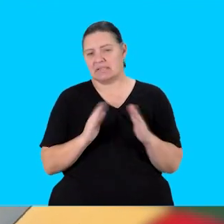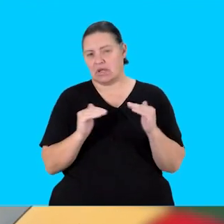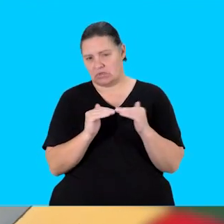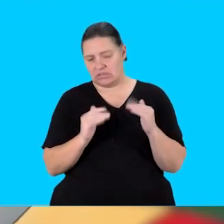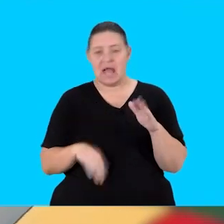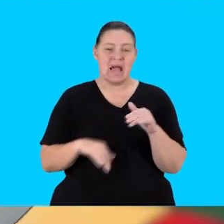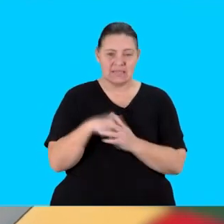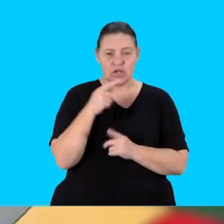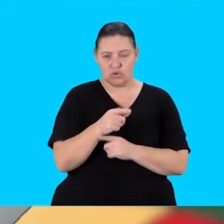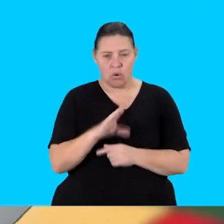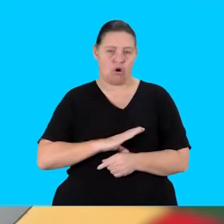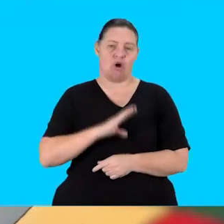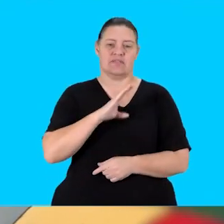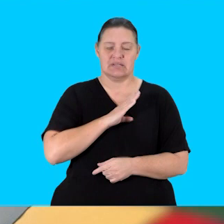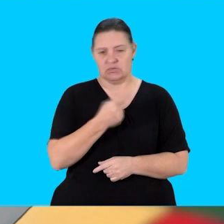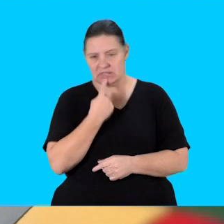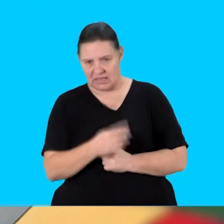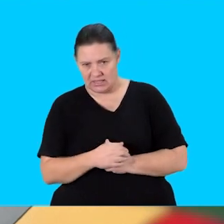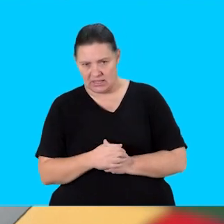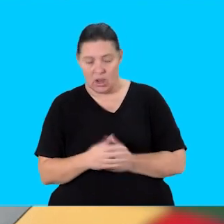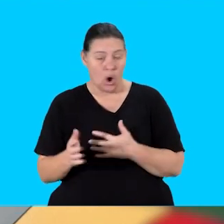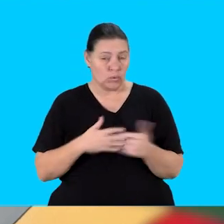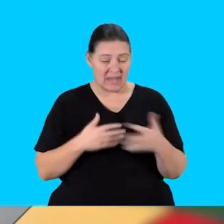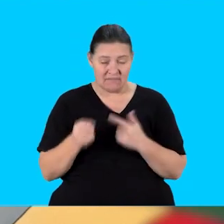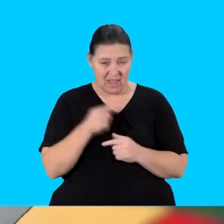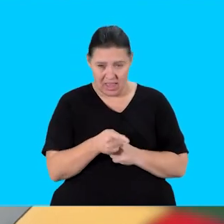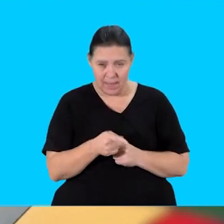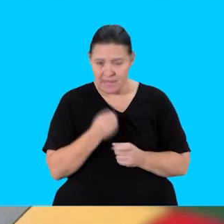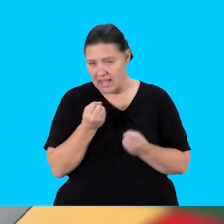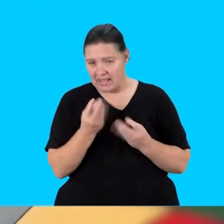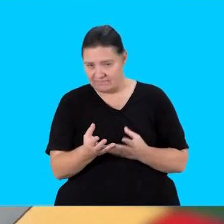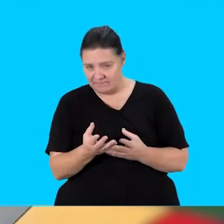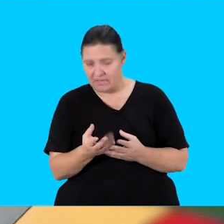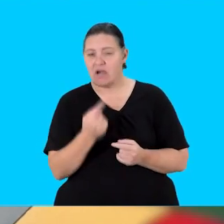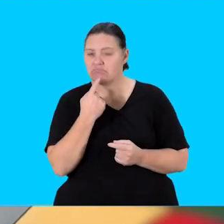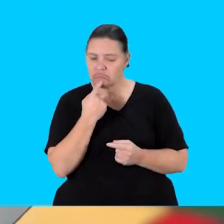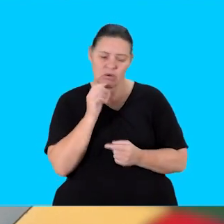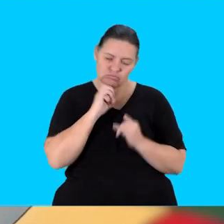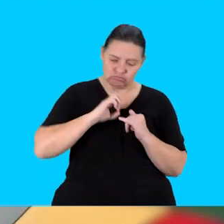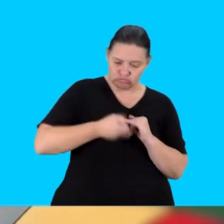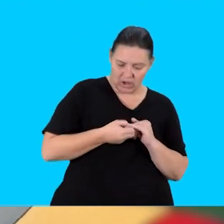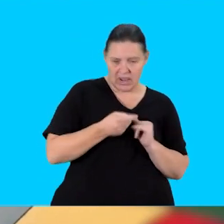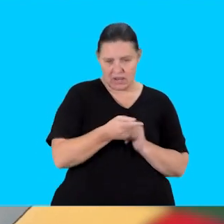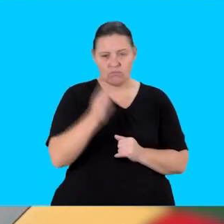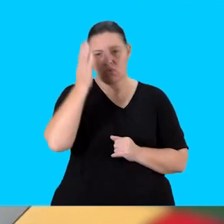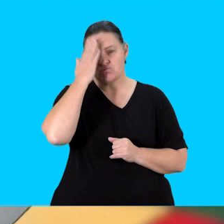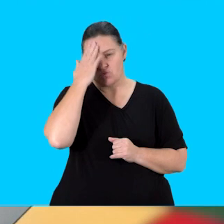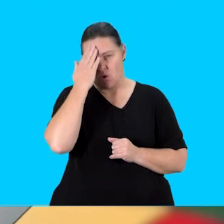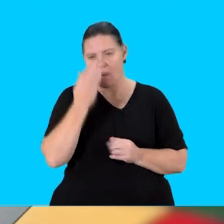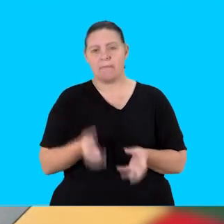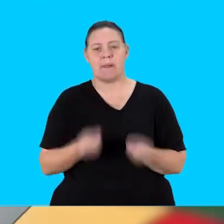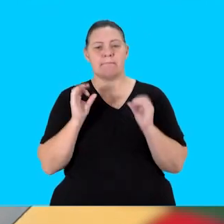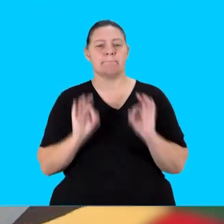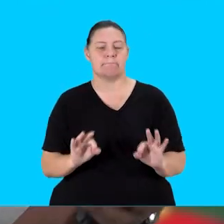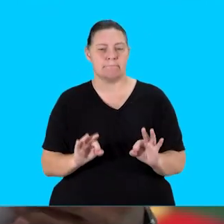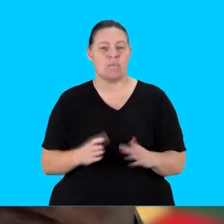equations up until you can be confident in saying that whatever equation that you're going to be given, you can at least try, and you know that you're going to get